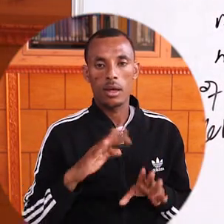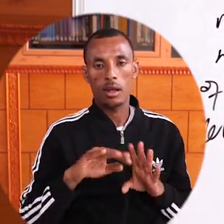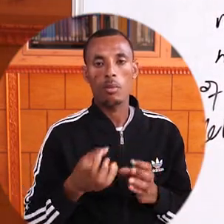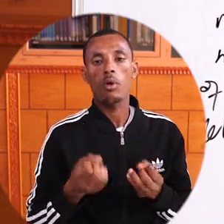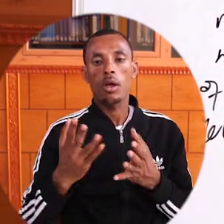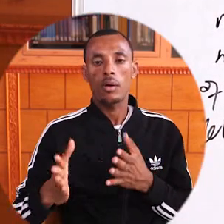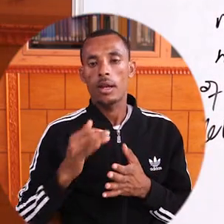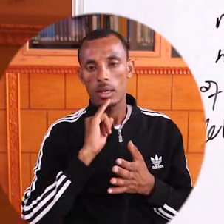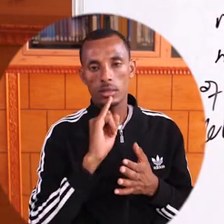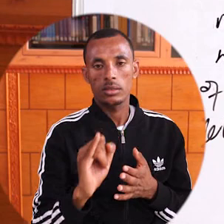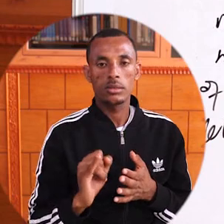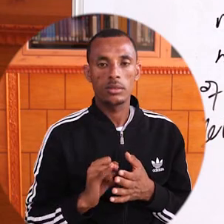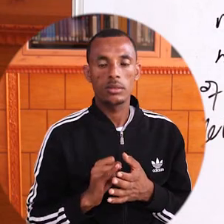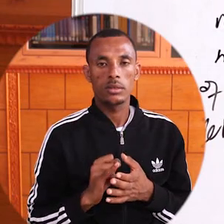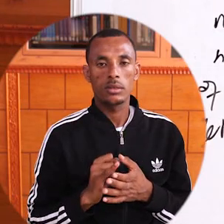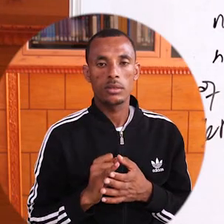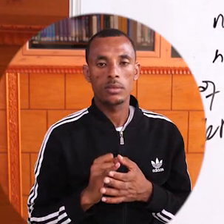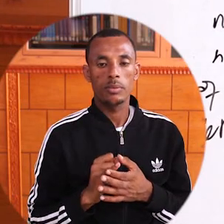in a polygon is